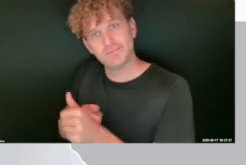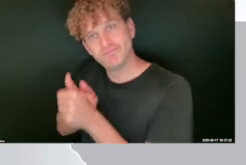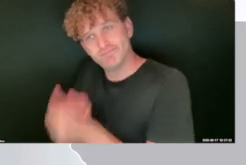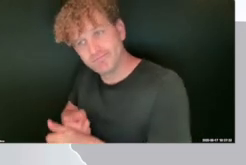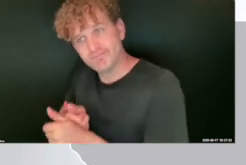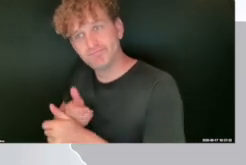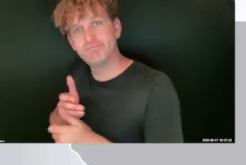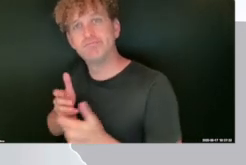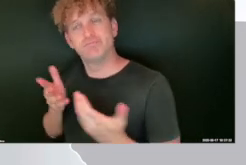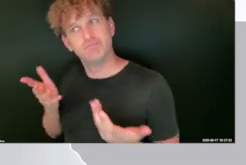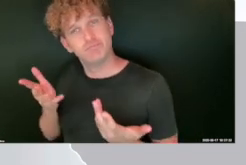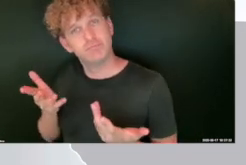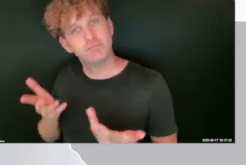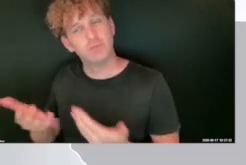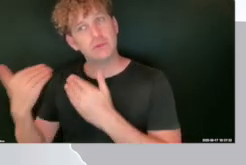Coast, BA, QMD,